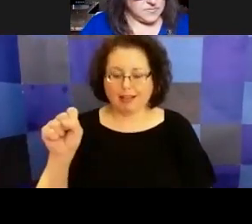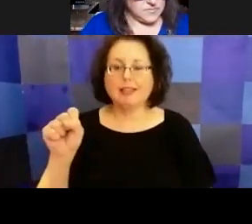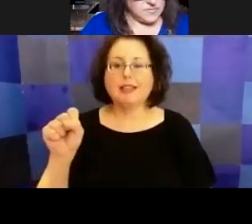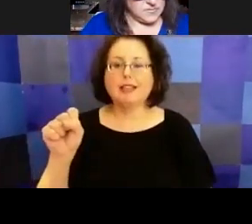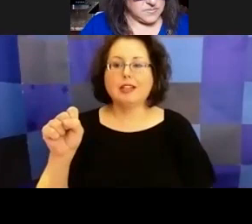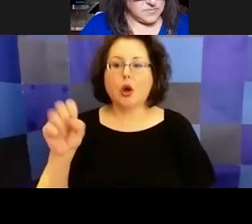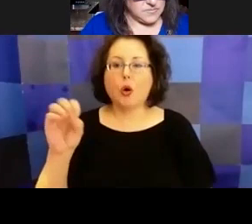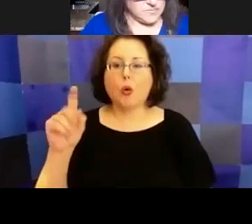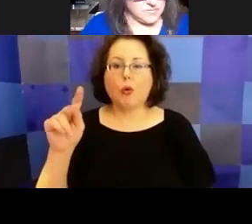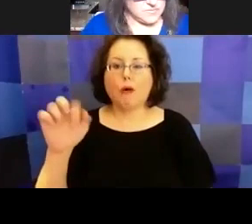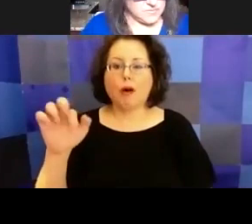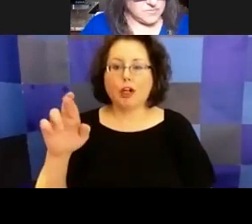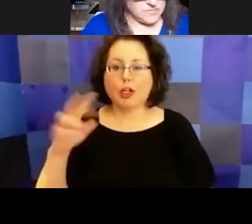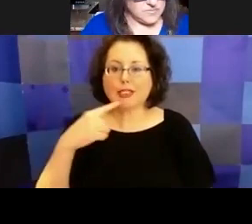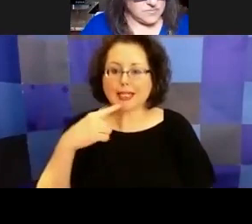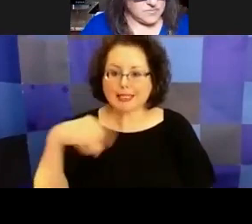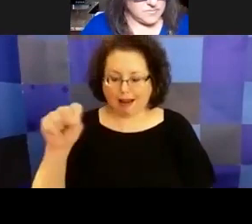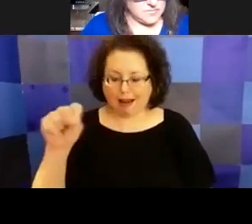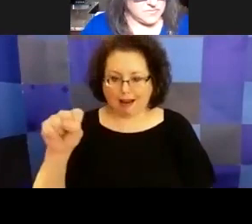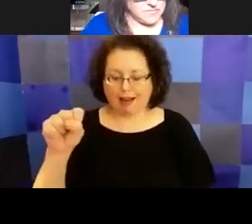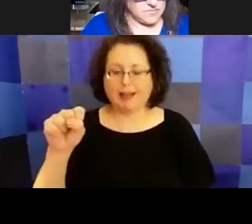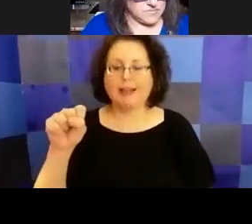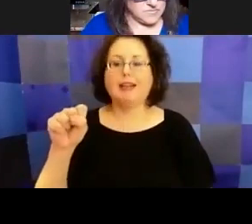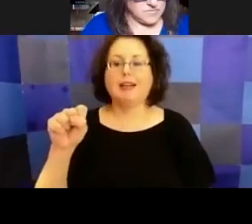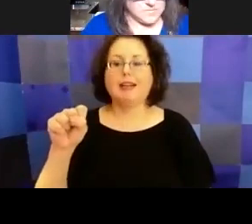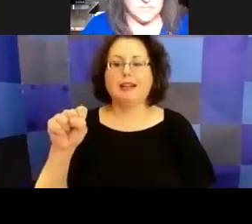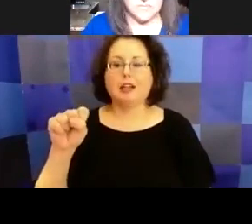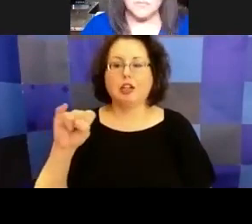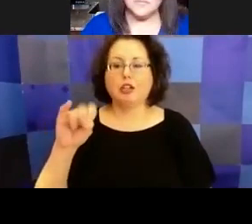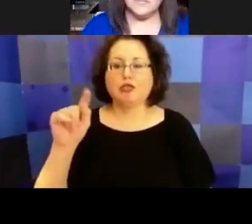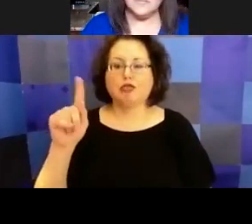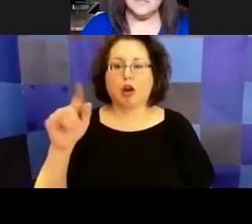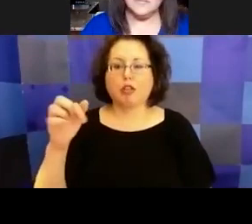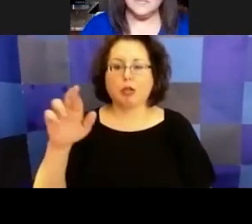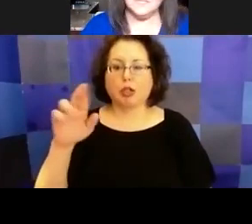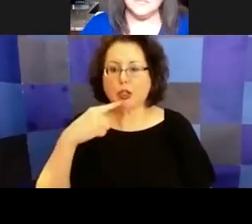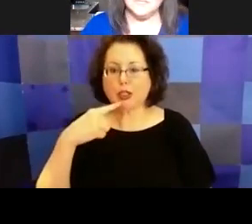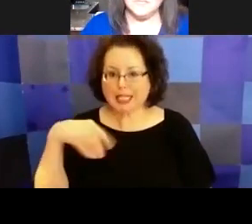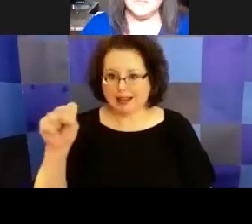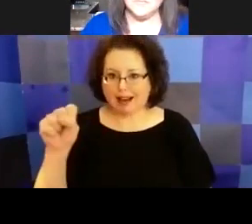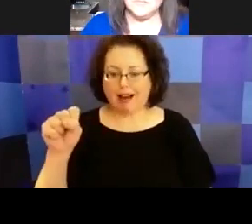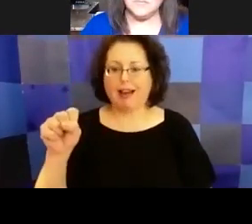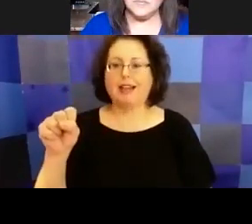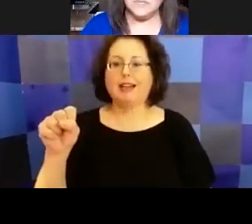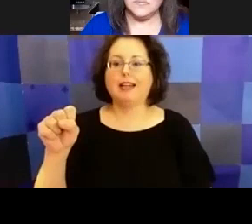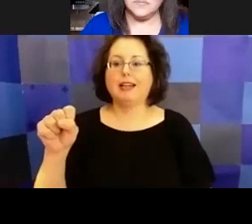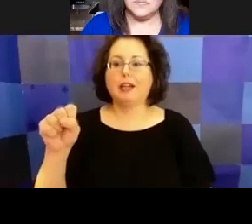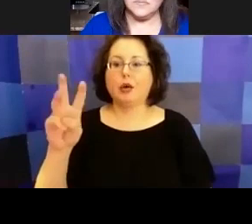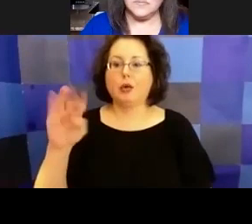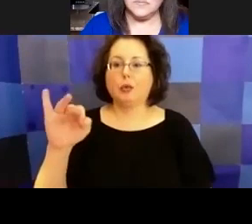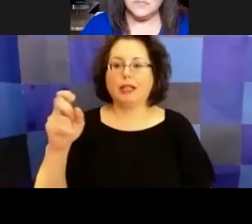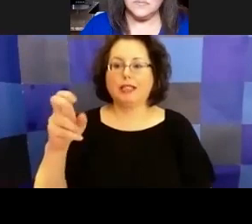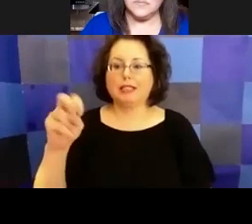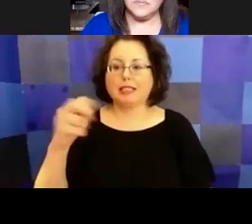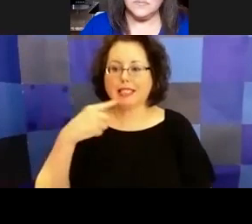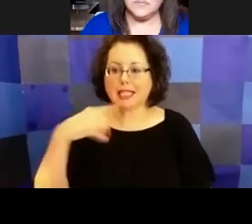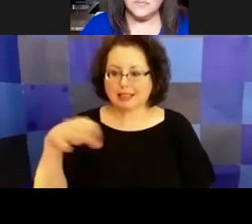Mr. O'Connor. Aye. Ms. Strasburger. Aye. Mr. Wilson.